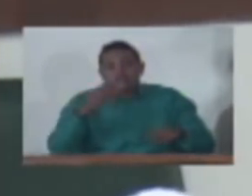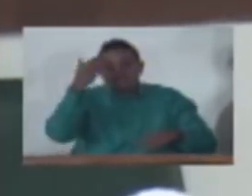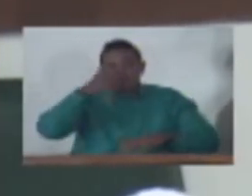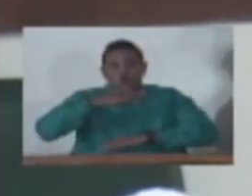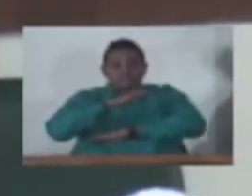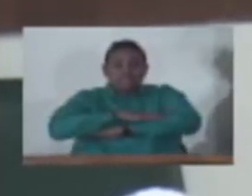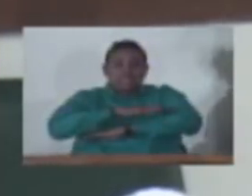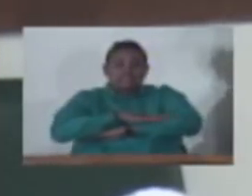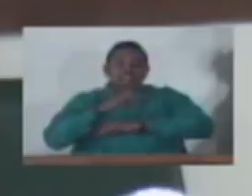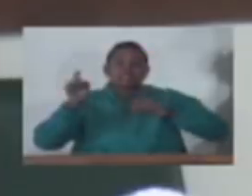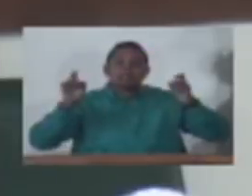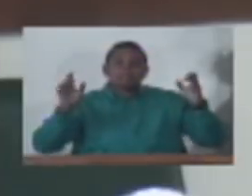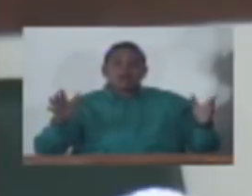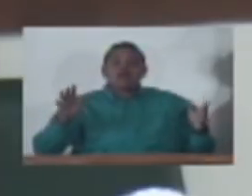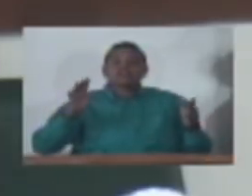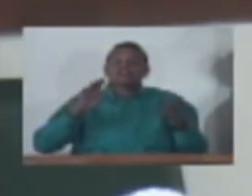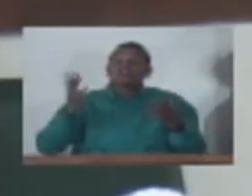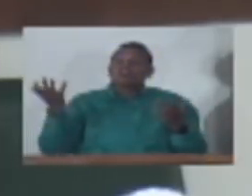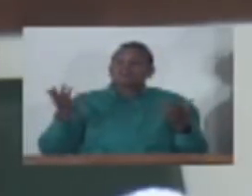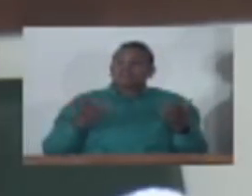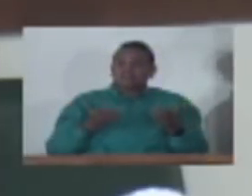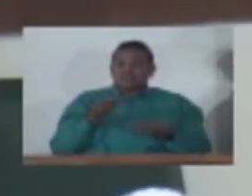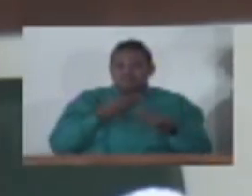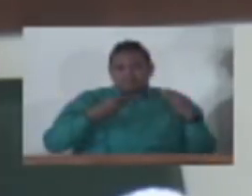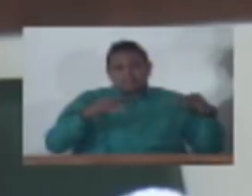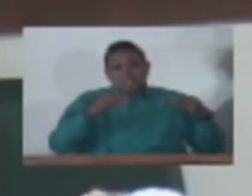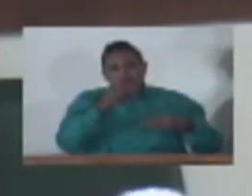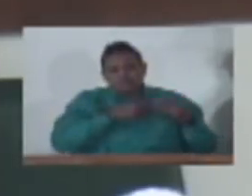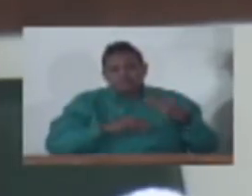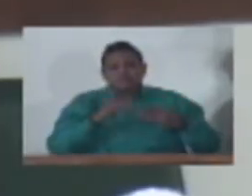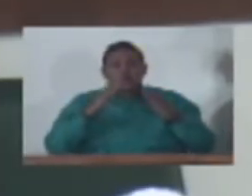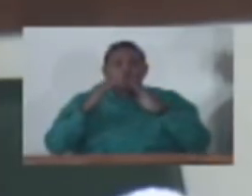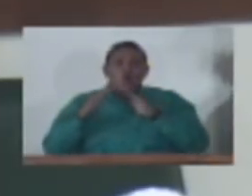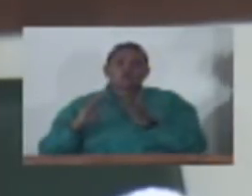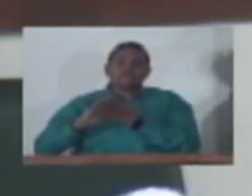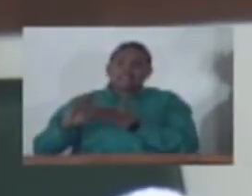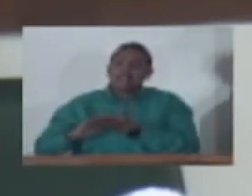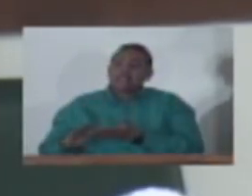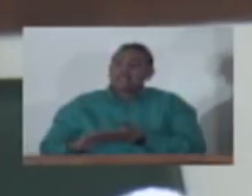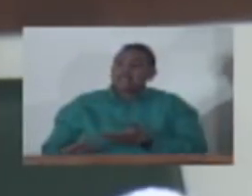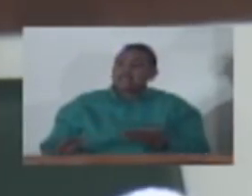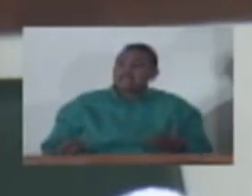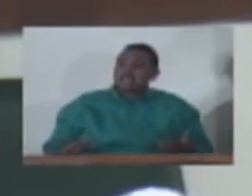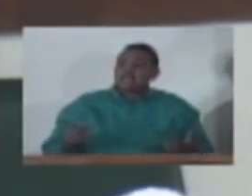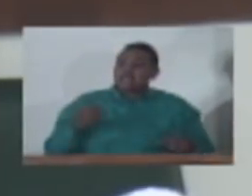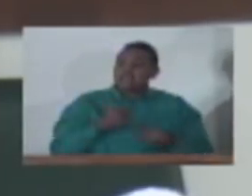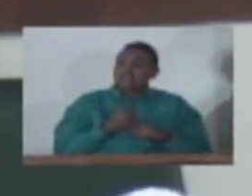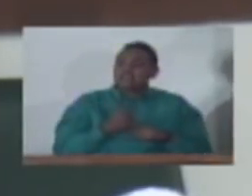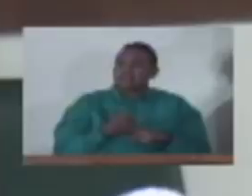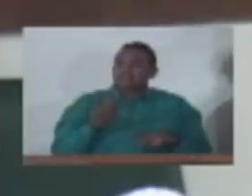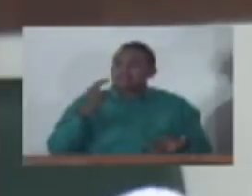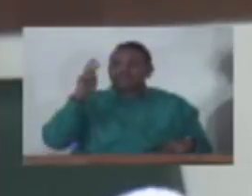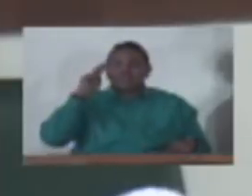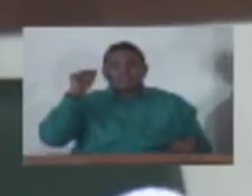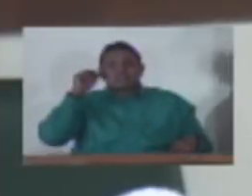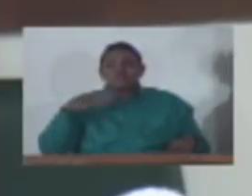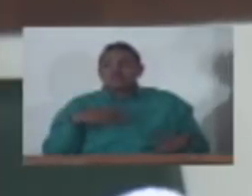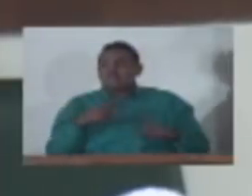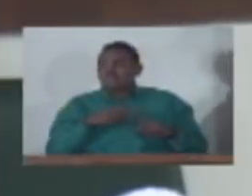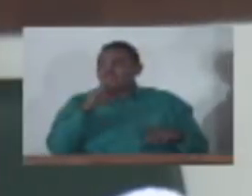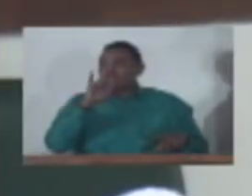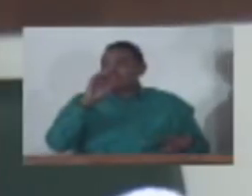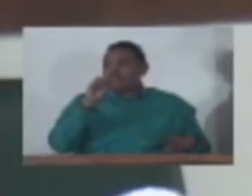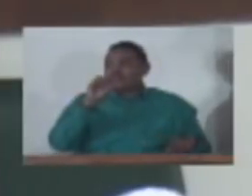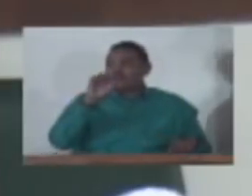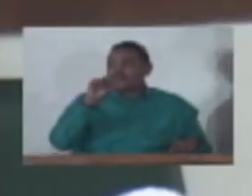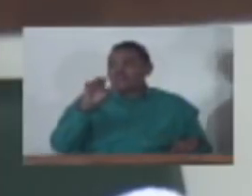manager, craft trader, housekeeper, raftsman from the Rio Grande or from a Great River,